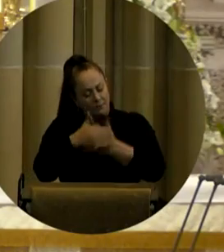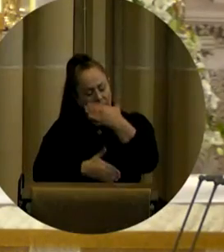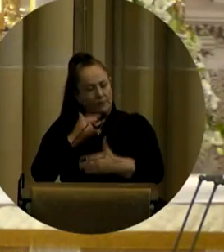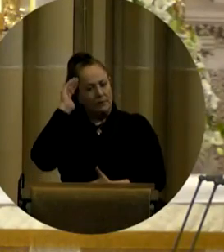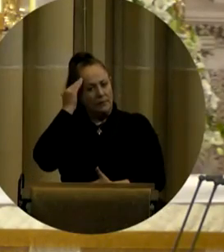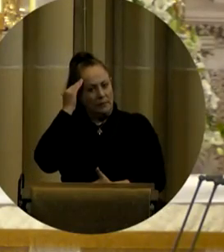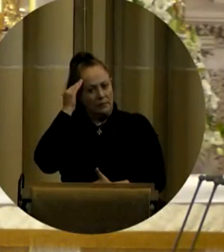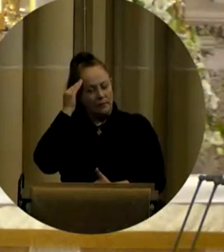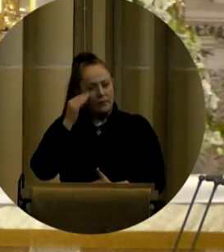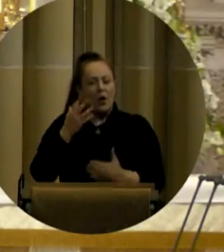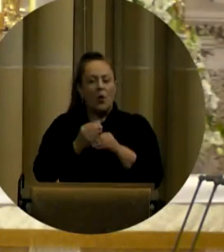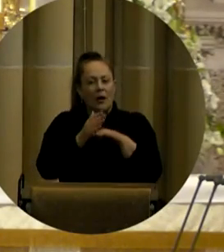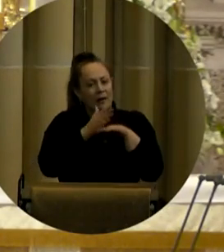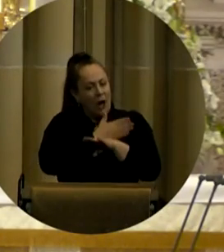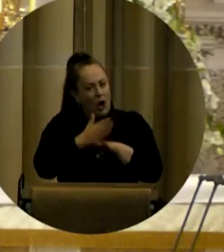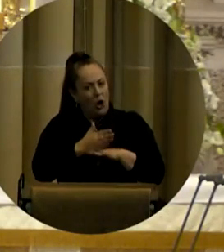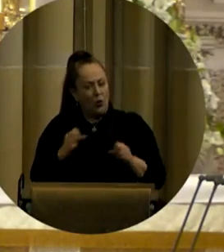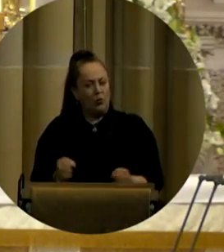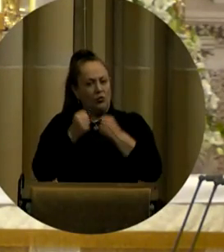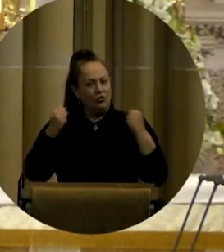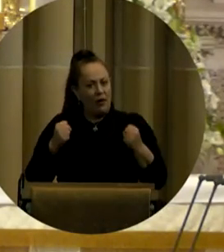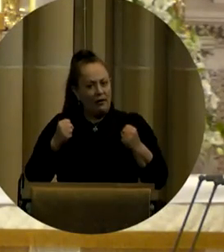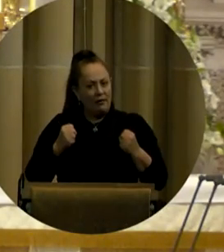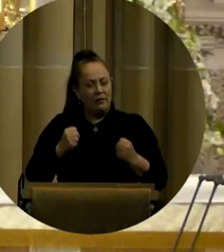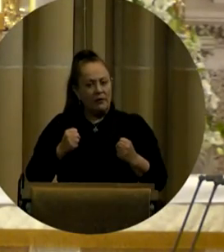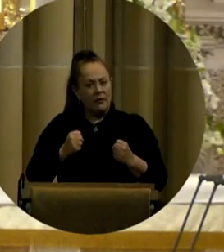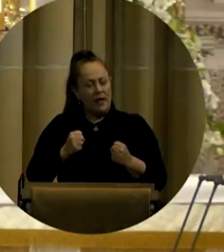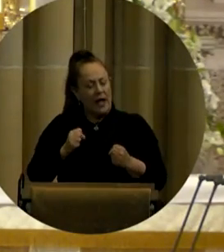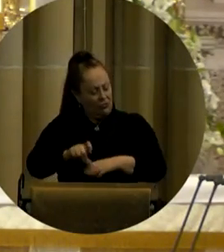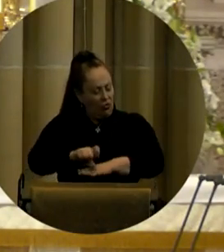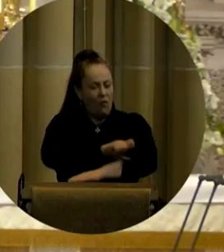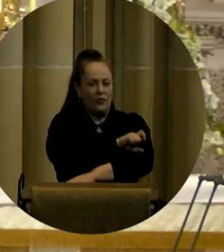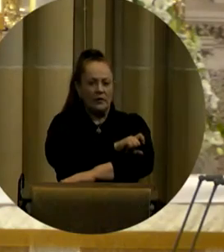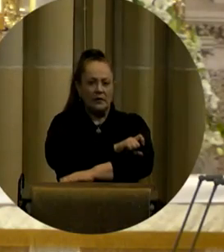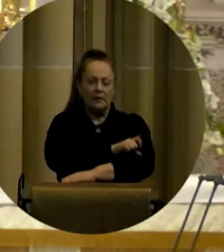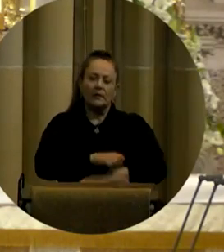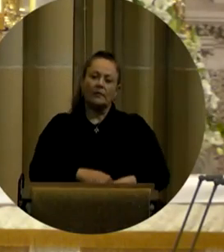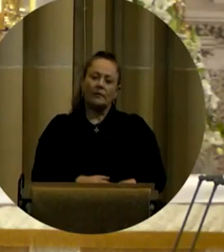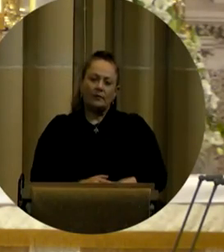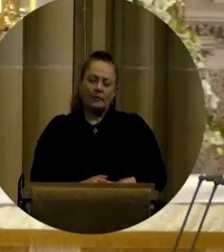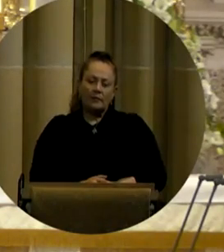striking out with renewed conviction and humble confidence.